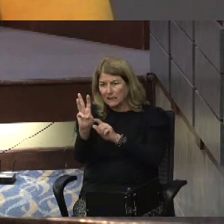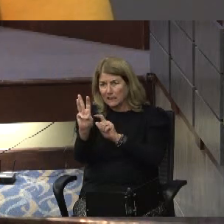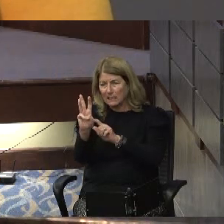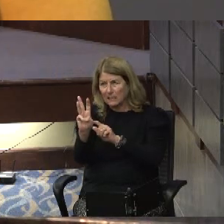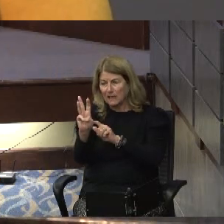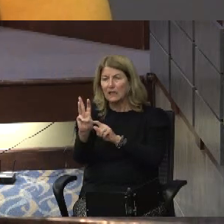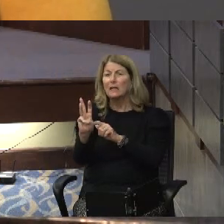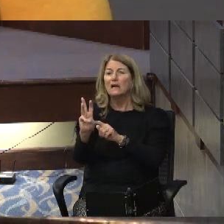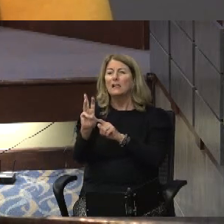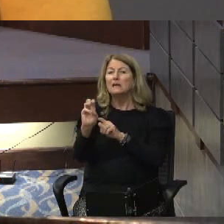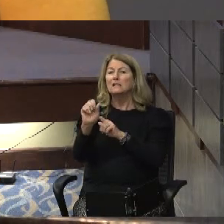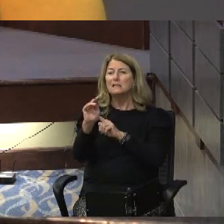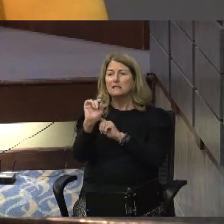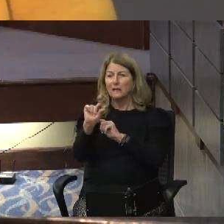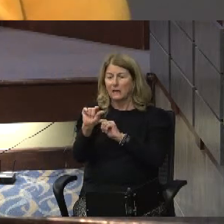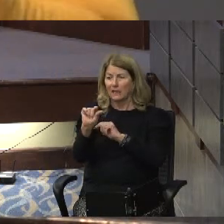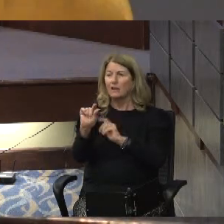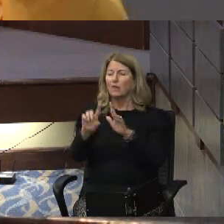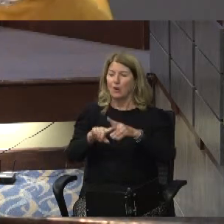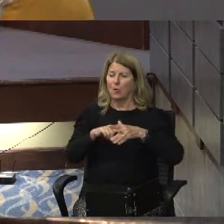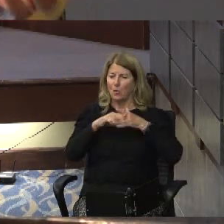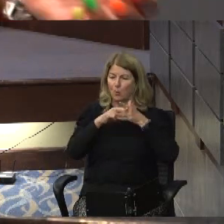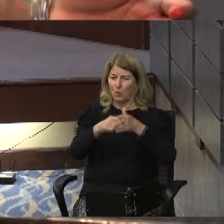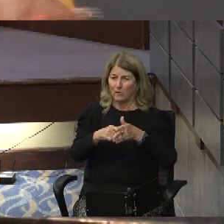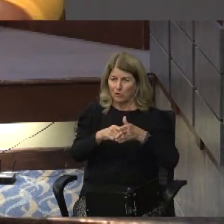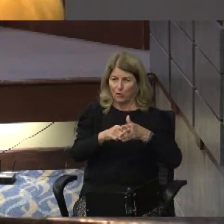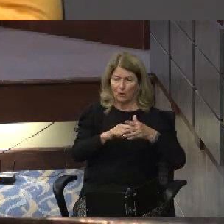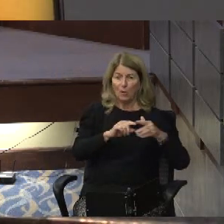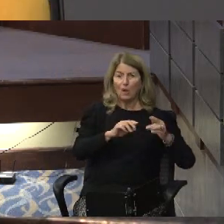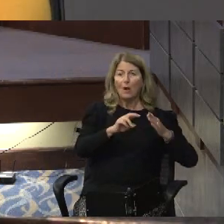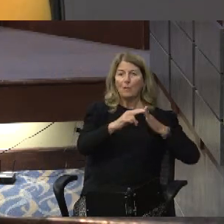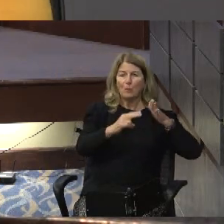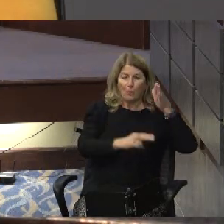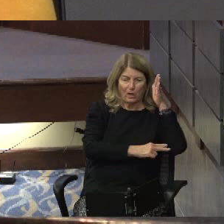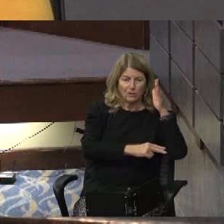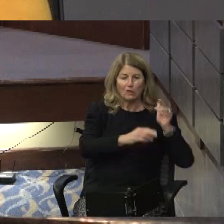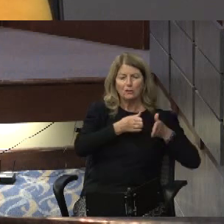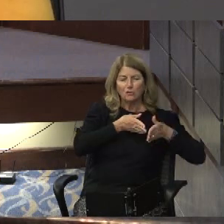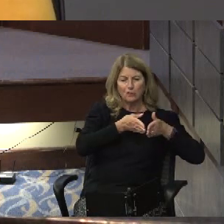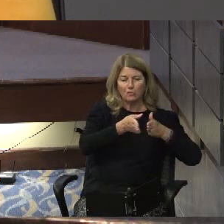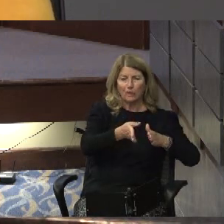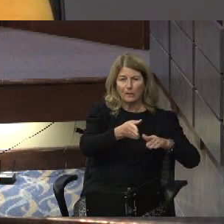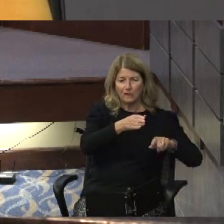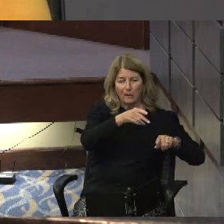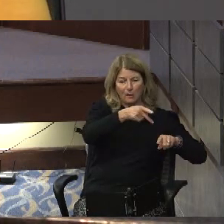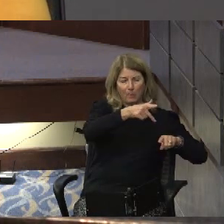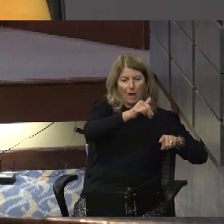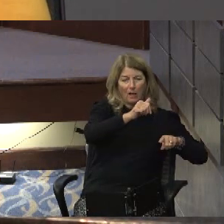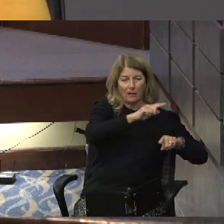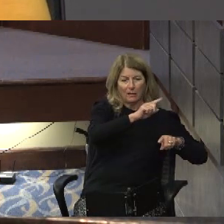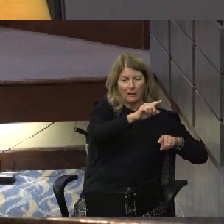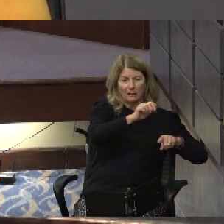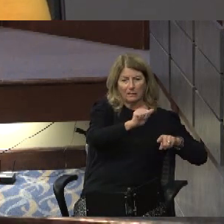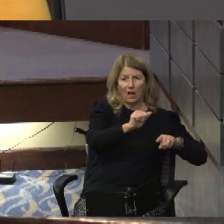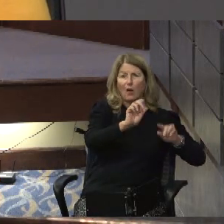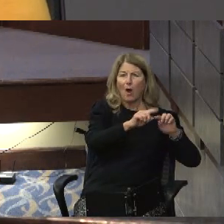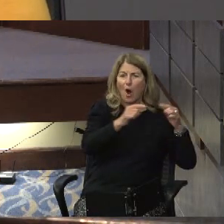space in the original Bridge Street Plaza, on the other side of the river,